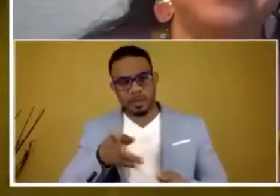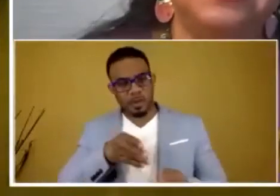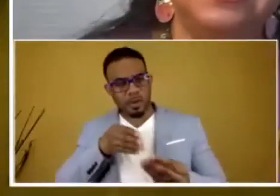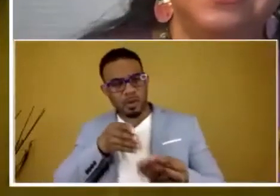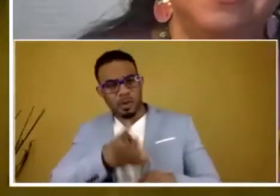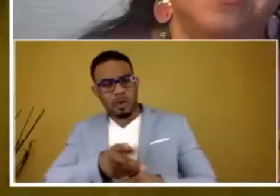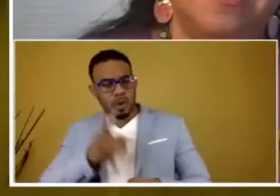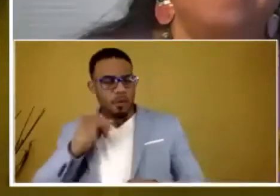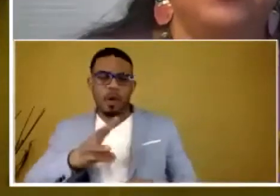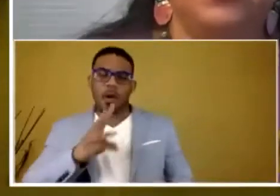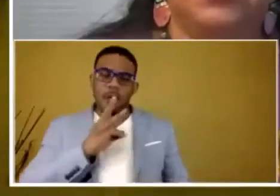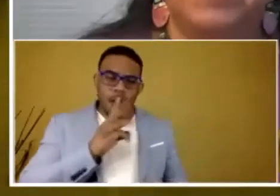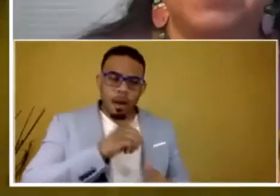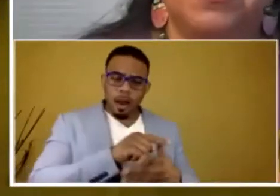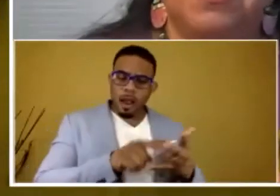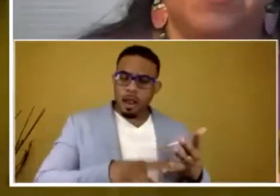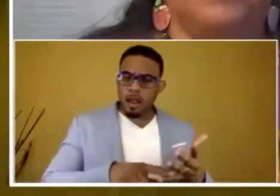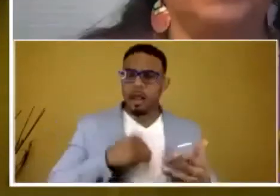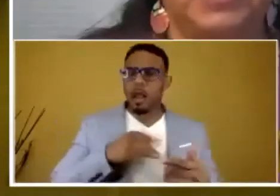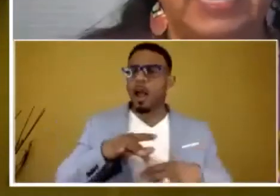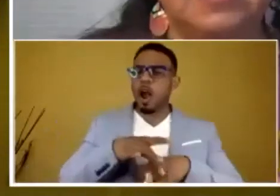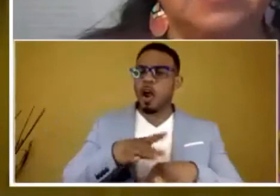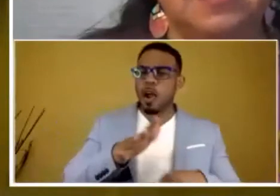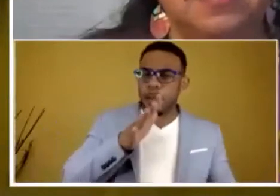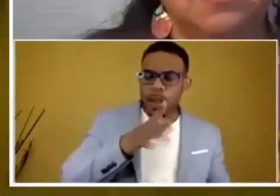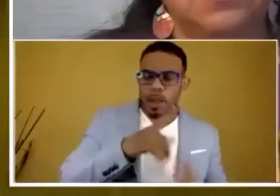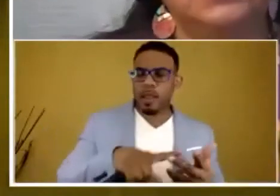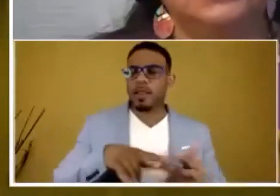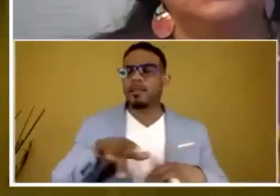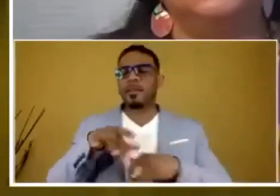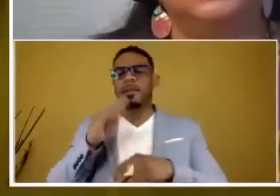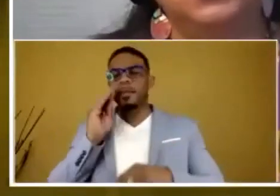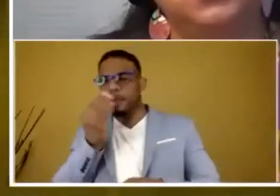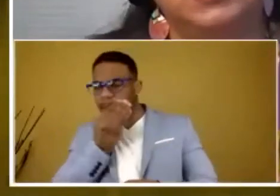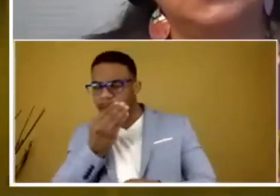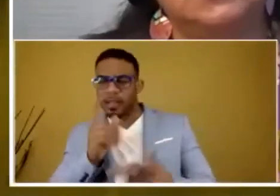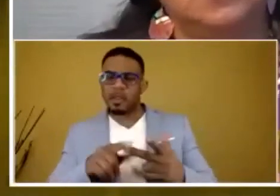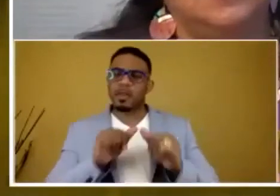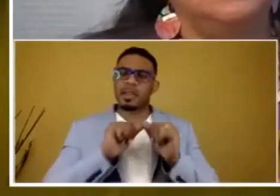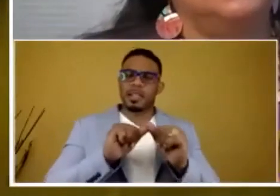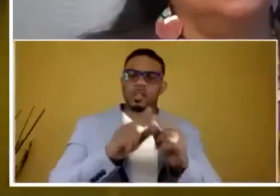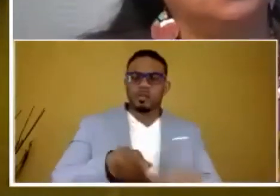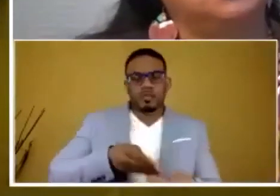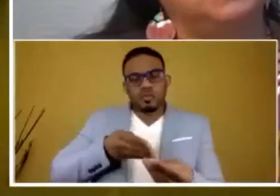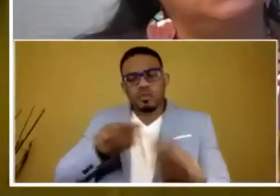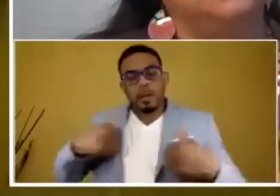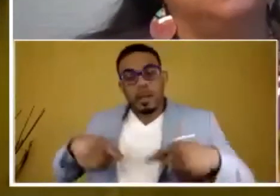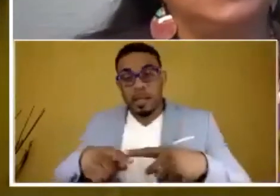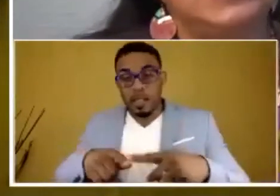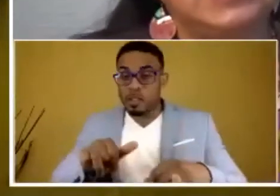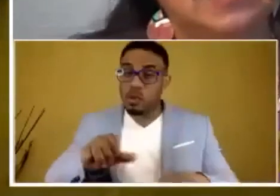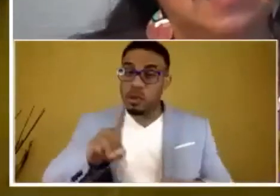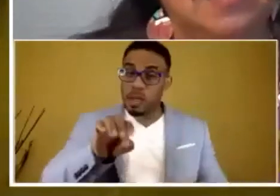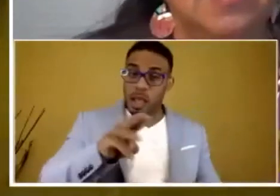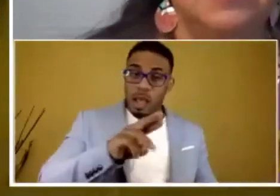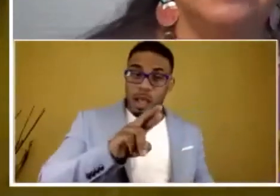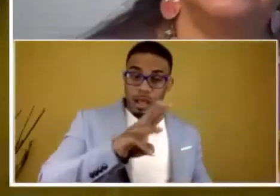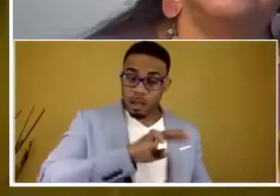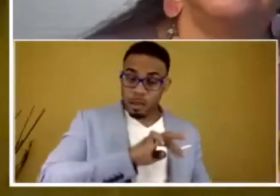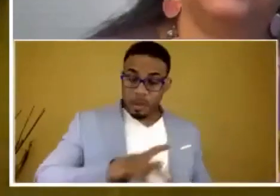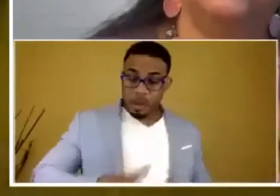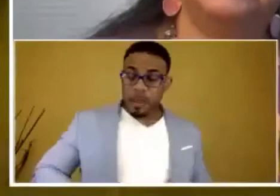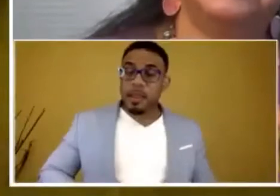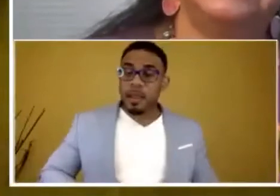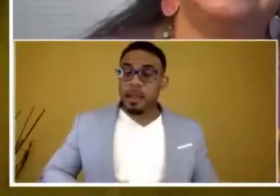our waters, of our Earth Mother, of our plants to continue to nurture us. And so Dr. Martin Luther King, in